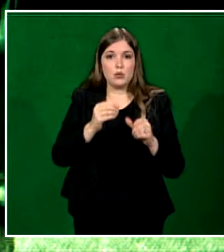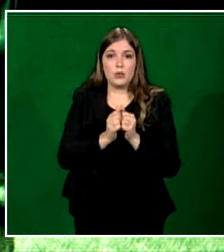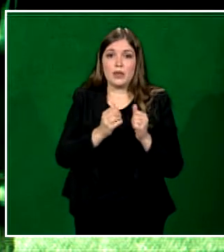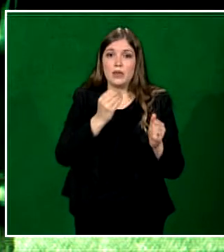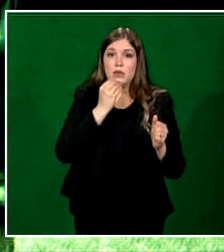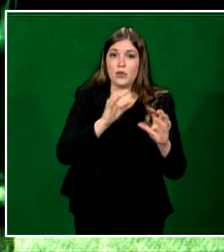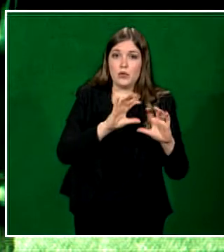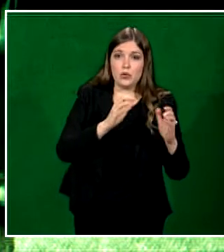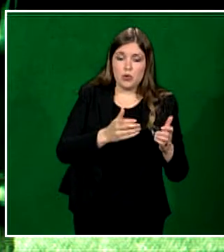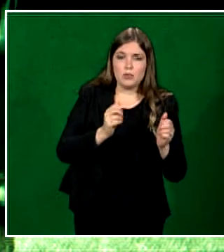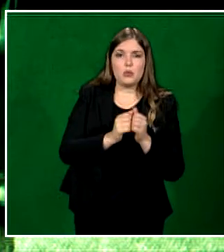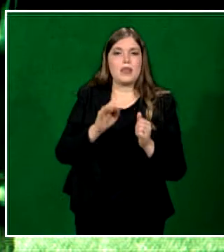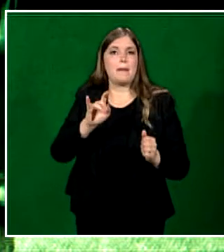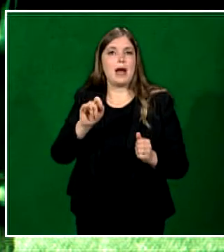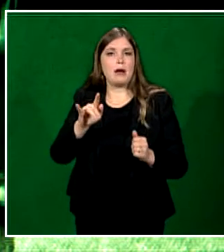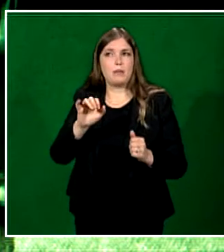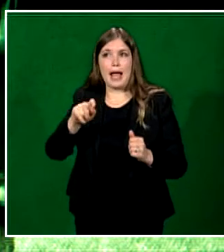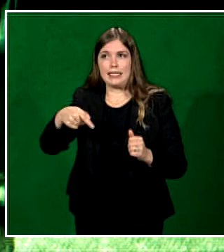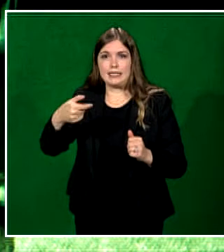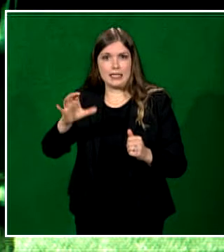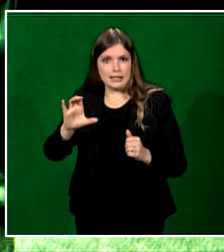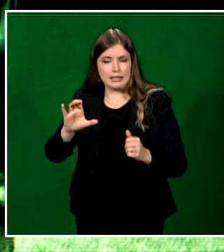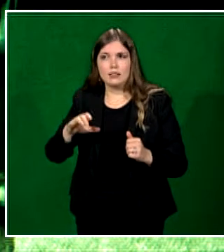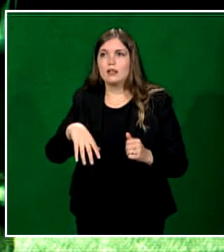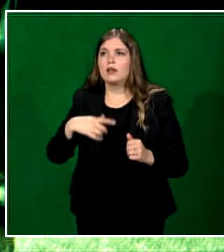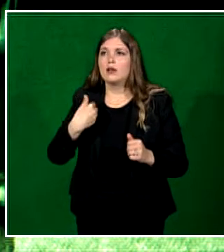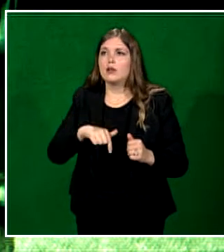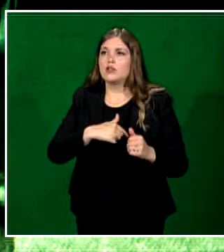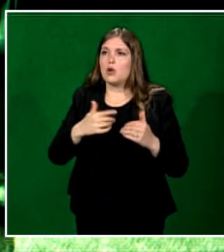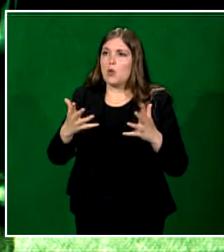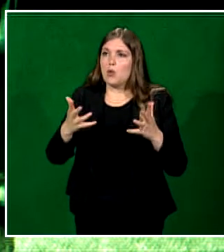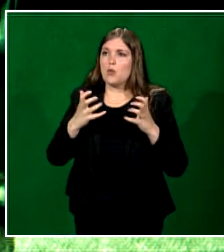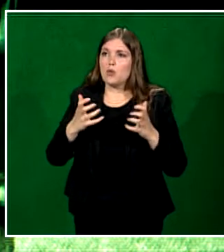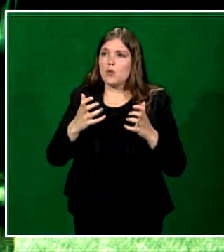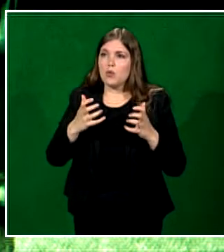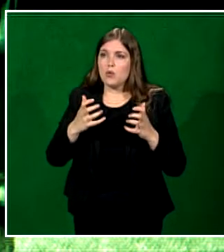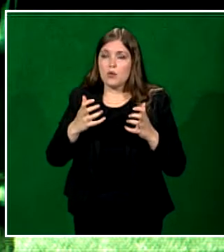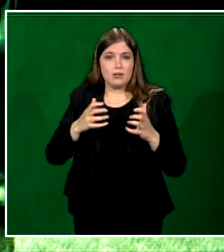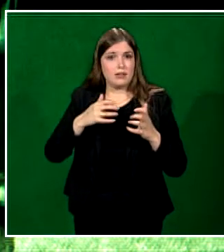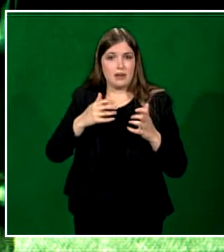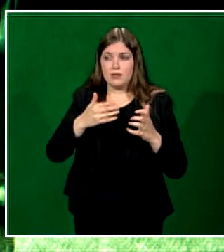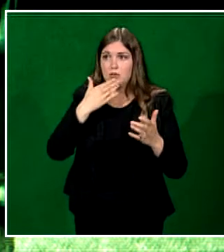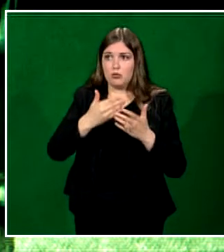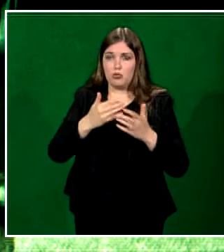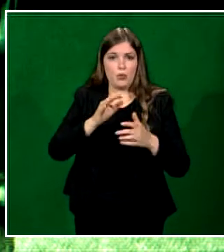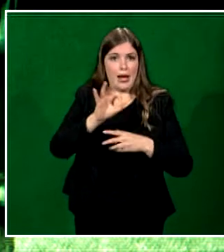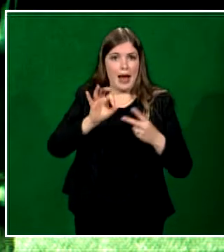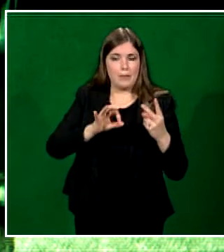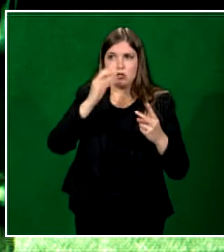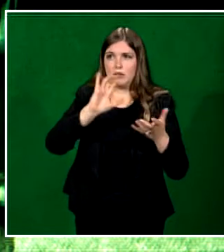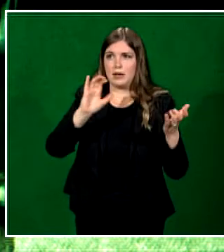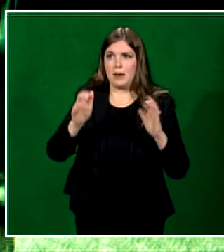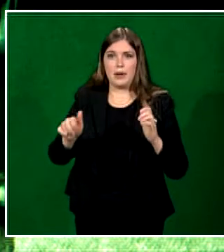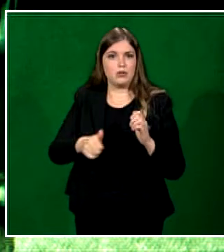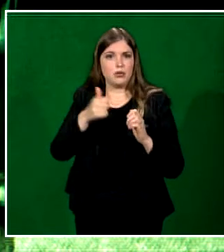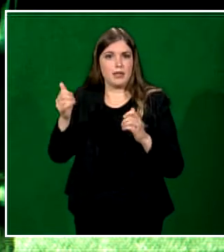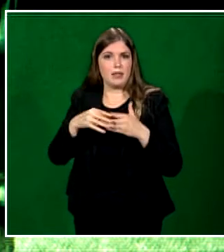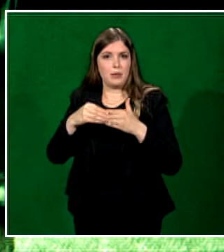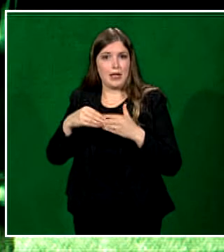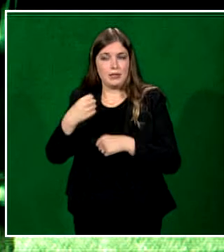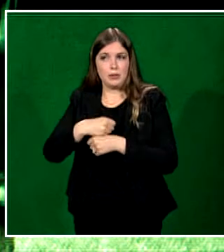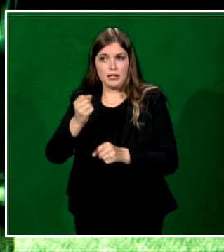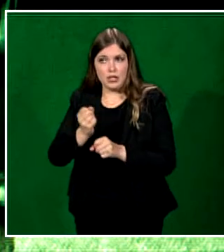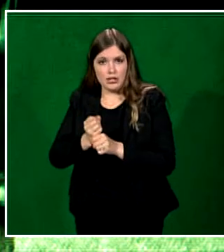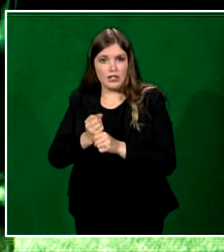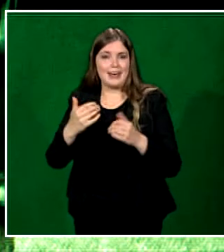used bioplastics feedstock. Producing a bio-based biodegradable bioplastic is a safer option compared to petroleum-derived plastics, whose production has more carbon